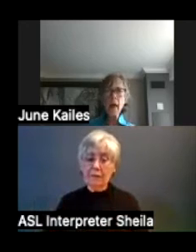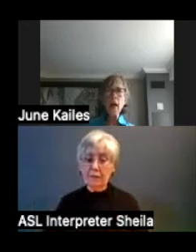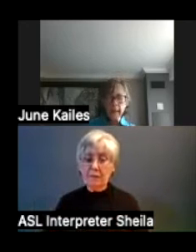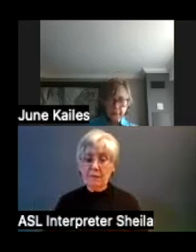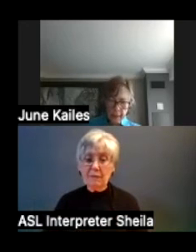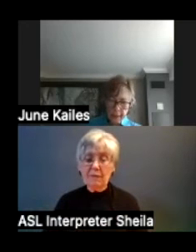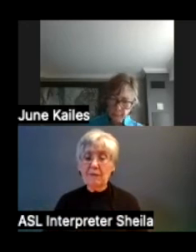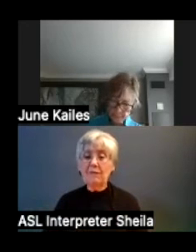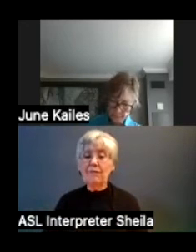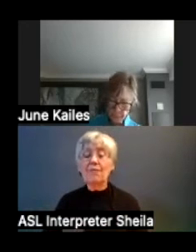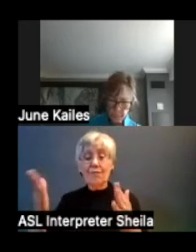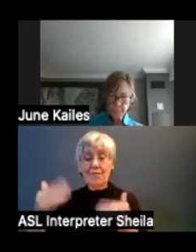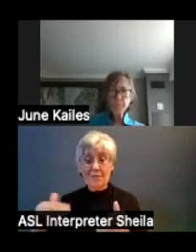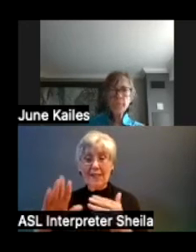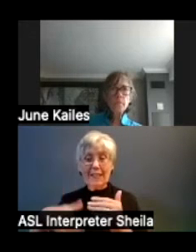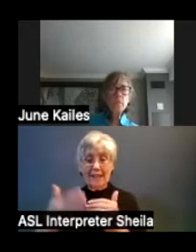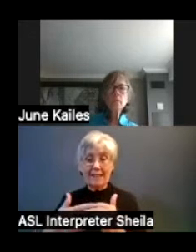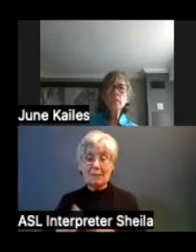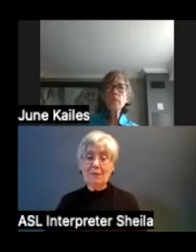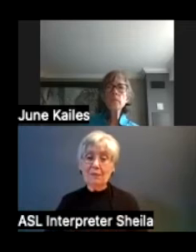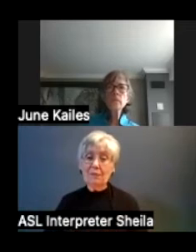So next slide.